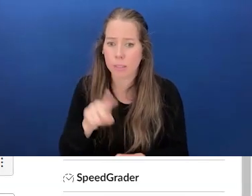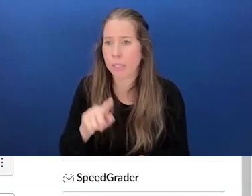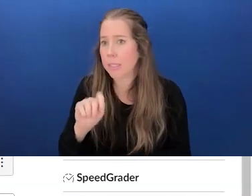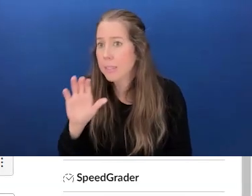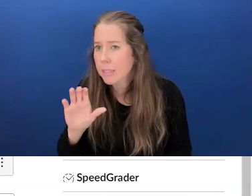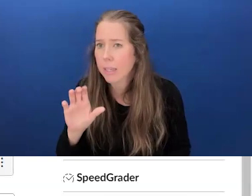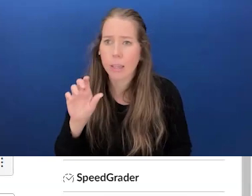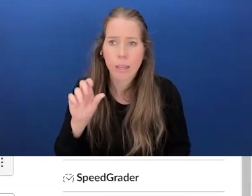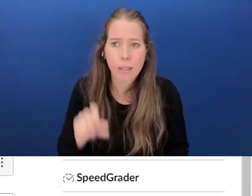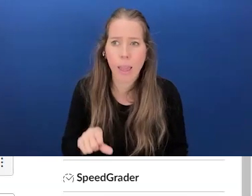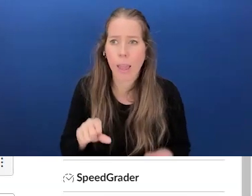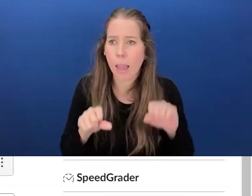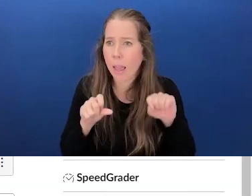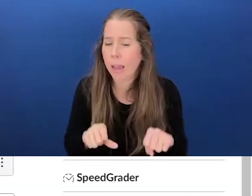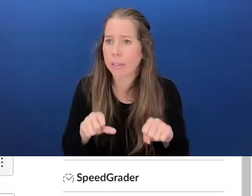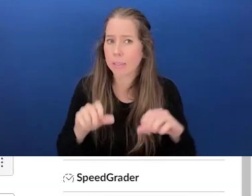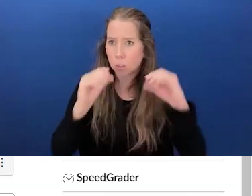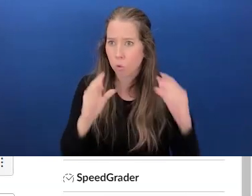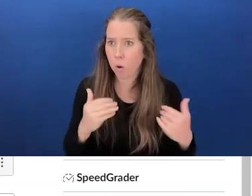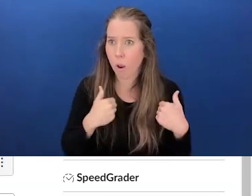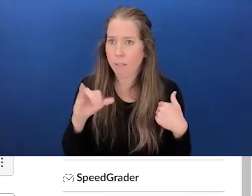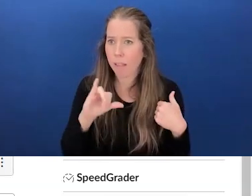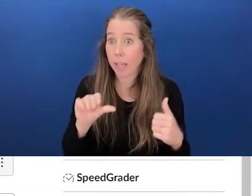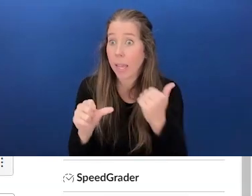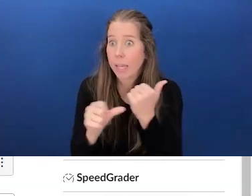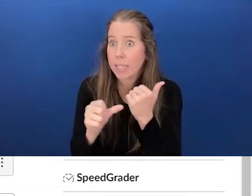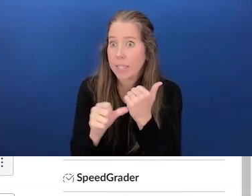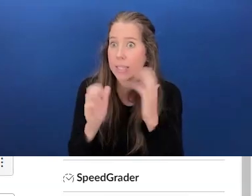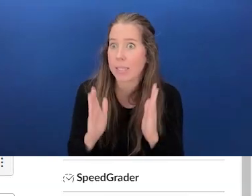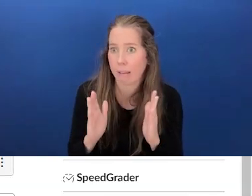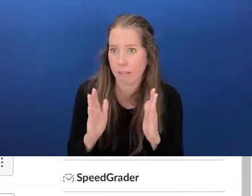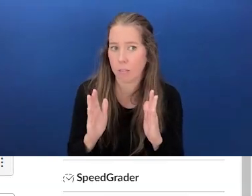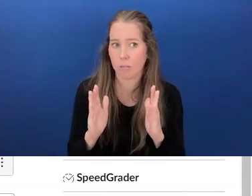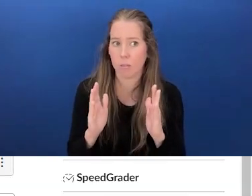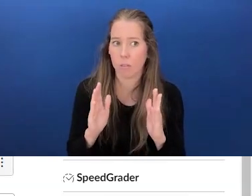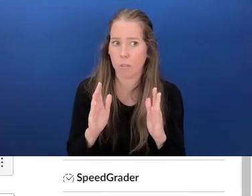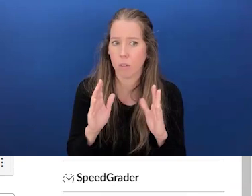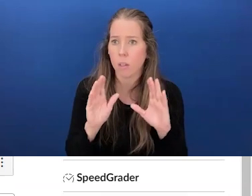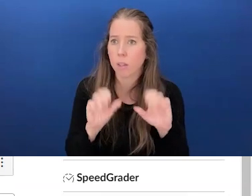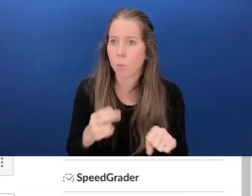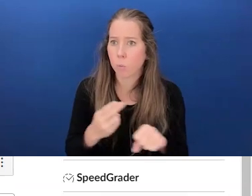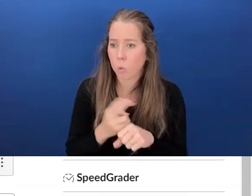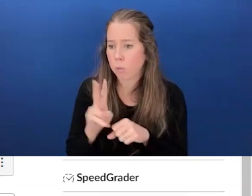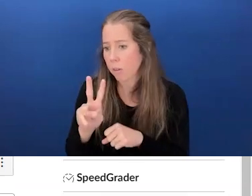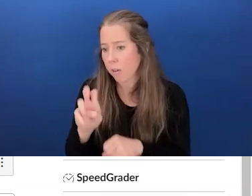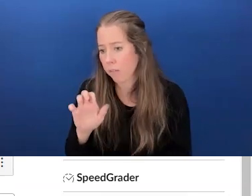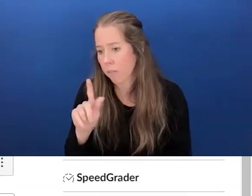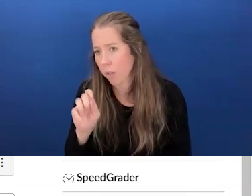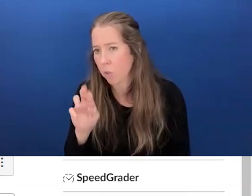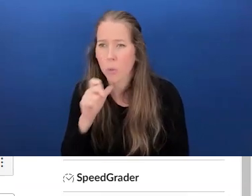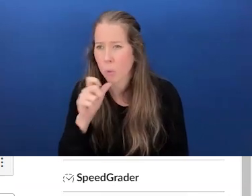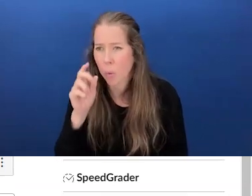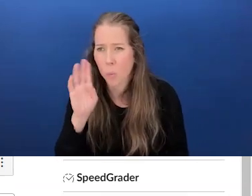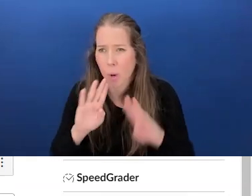like, can an instructor have almost like an assistant? And, and when we use vectors, and don't worry about the big name